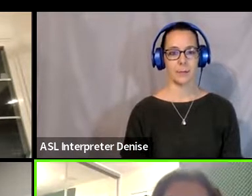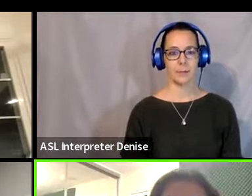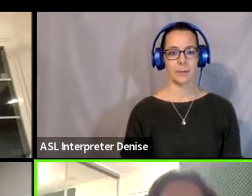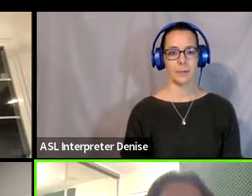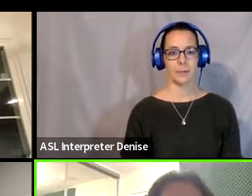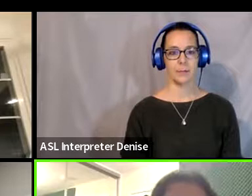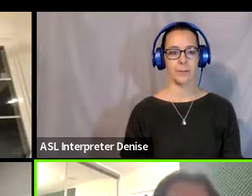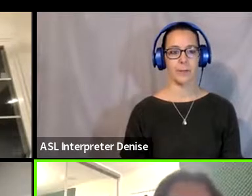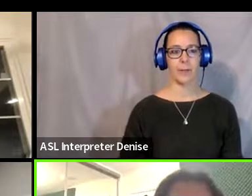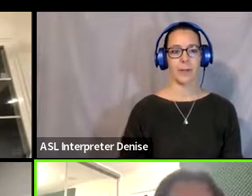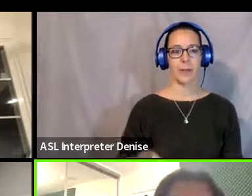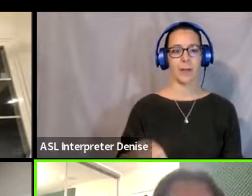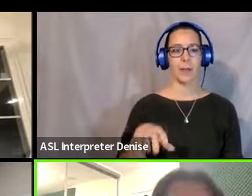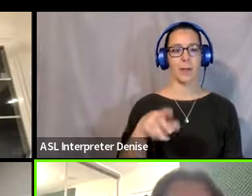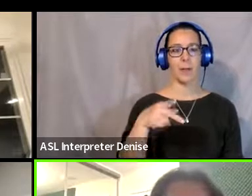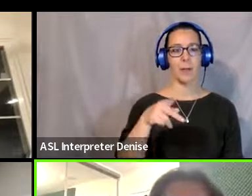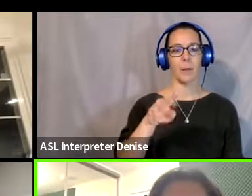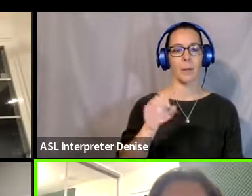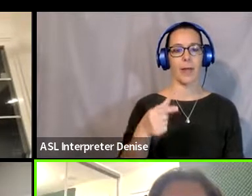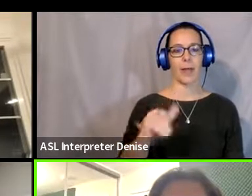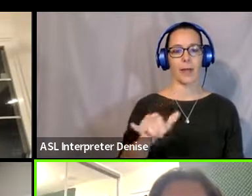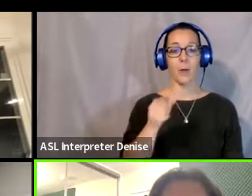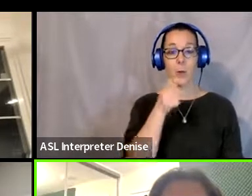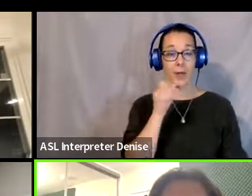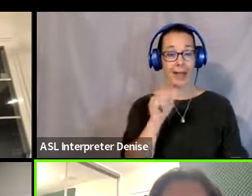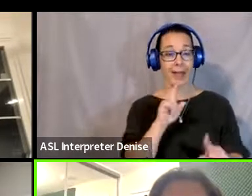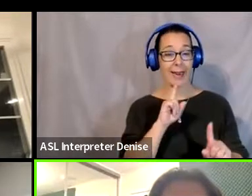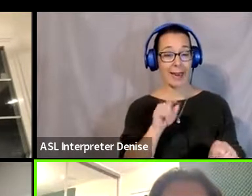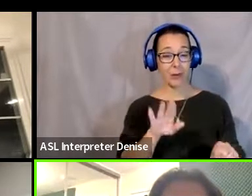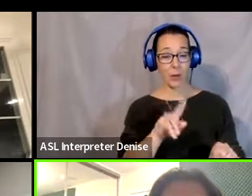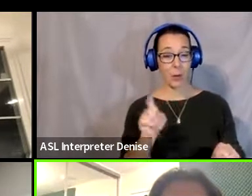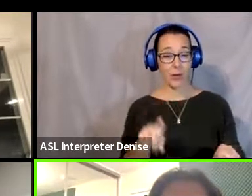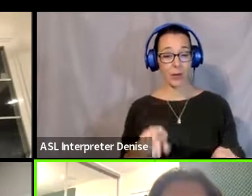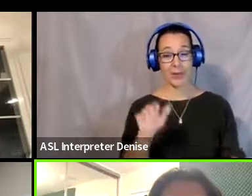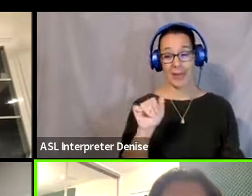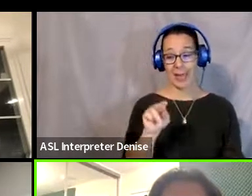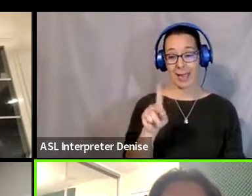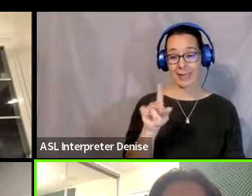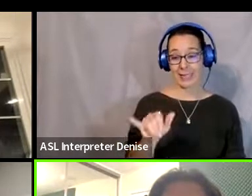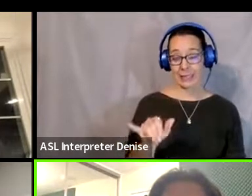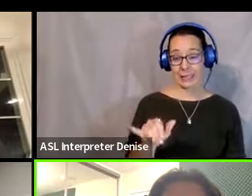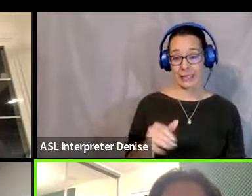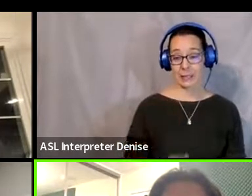Okay, I'm not sure who can answer this. Andy, or maybe